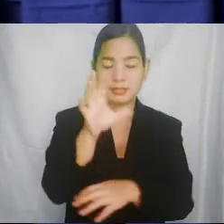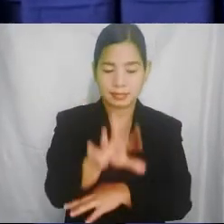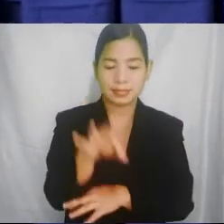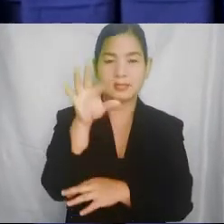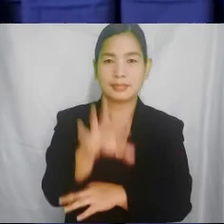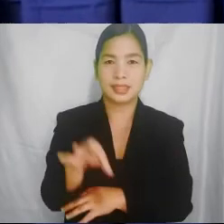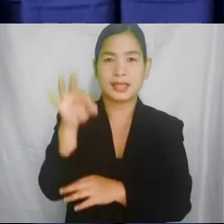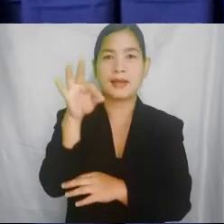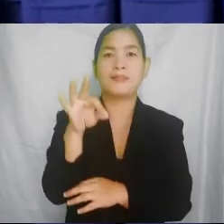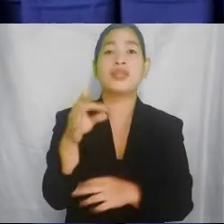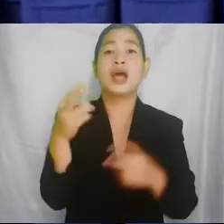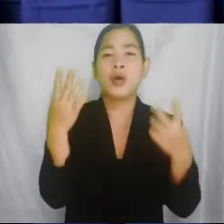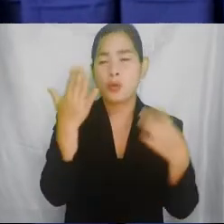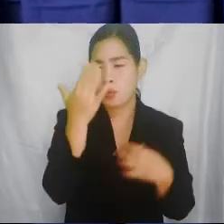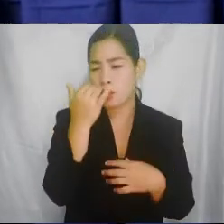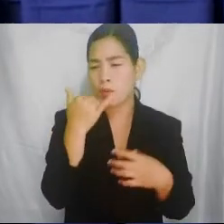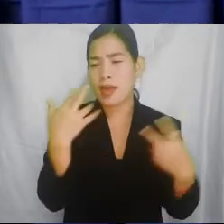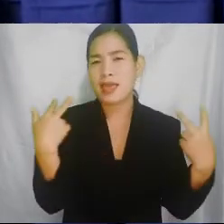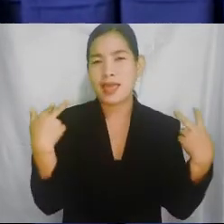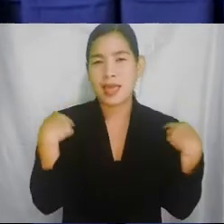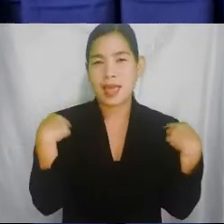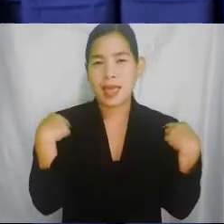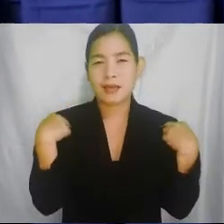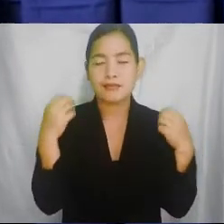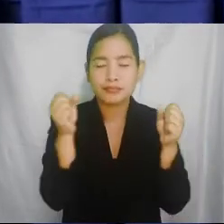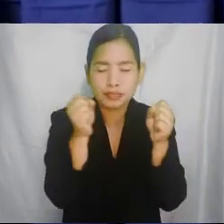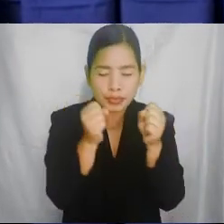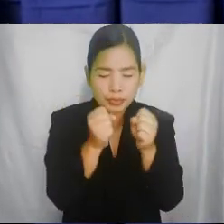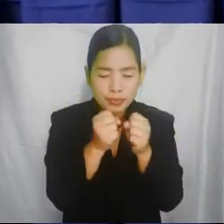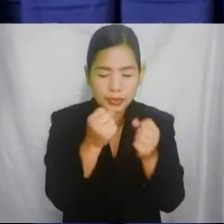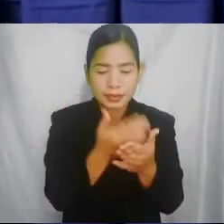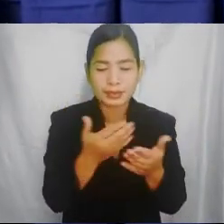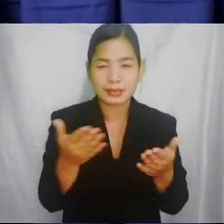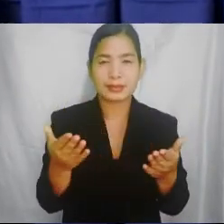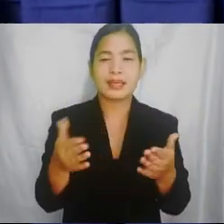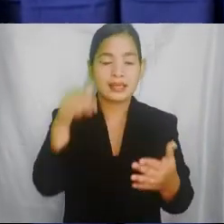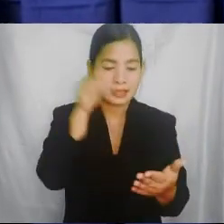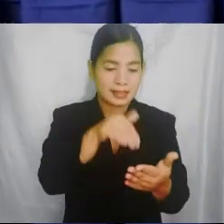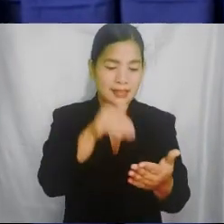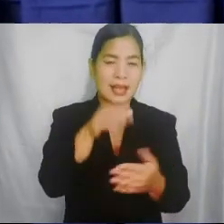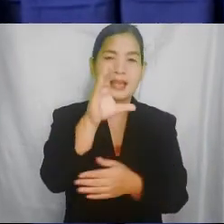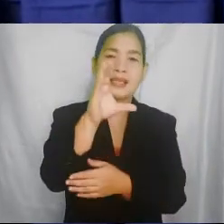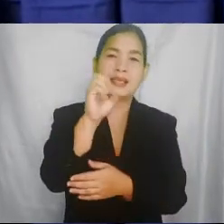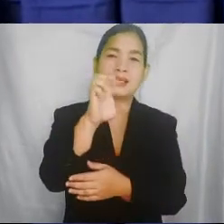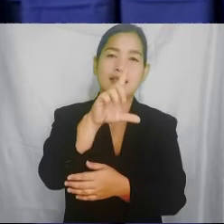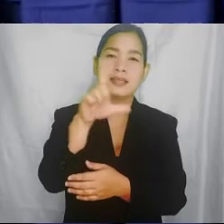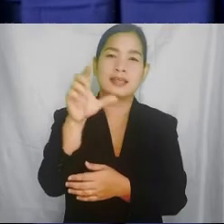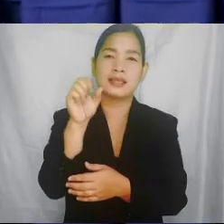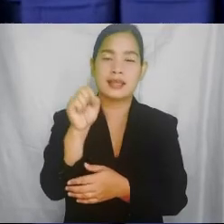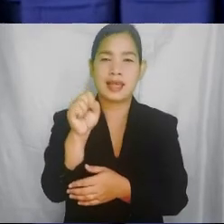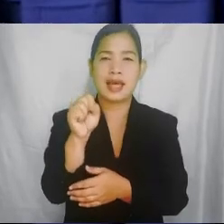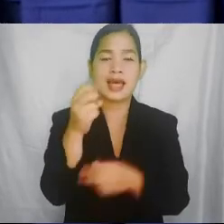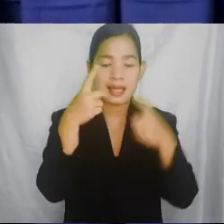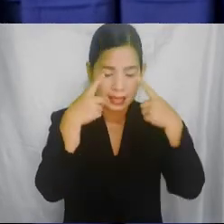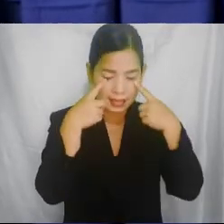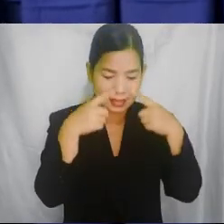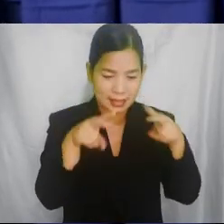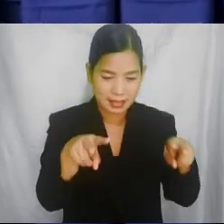of microorganisms, study the structure of cells, and see the smallest parts of